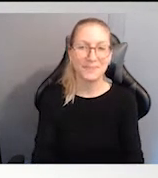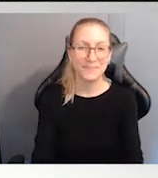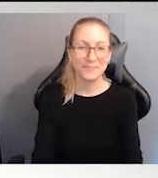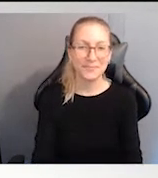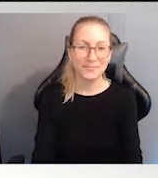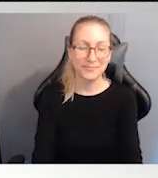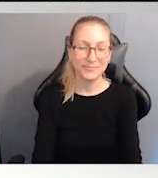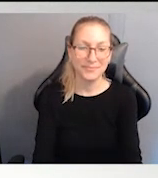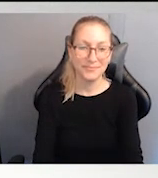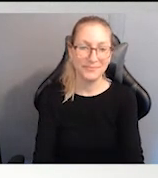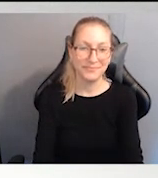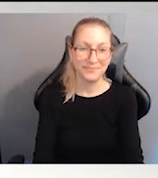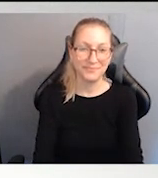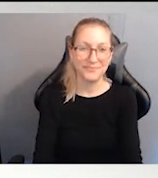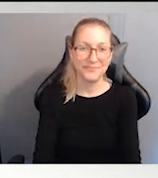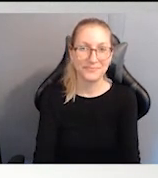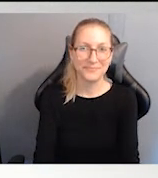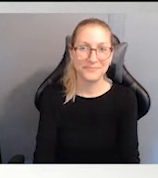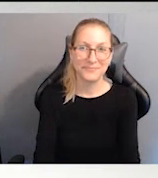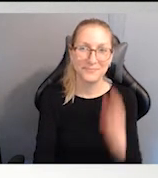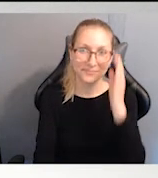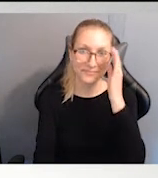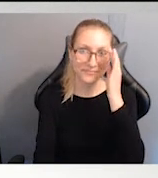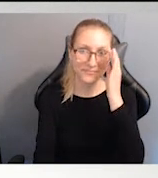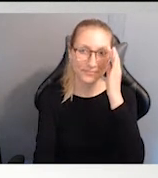I want to smile, everybody.